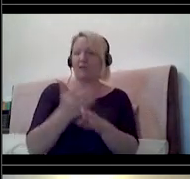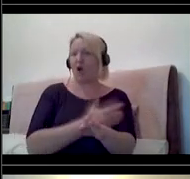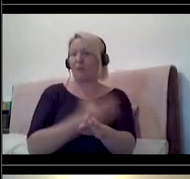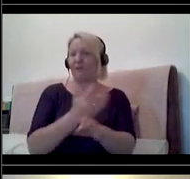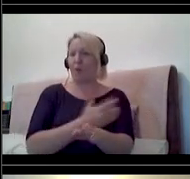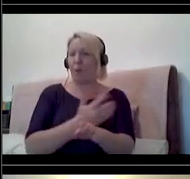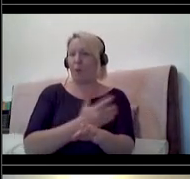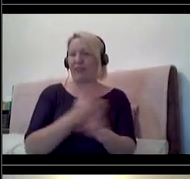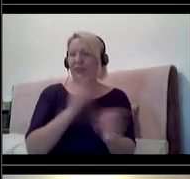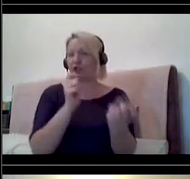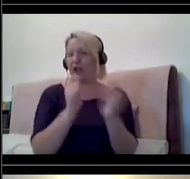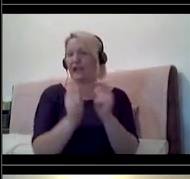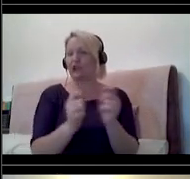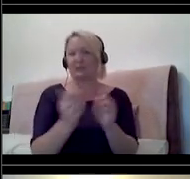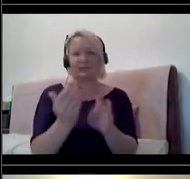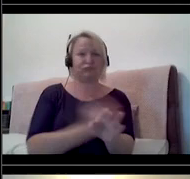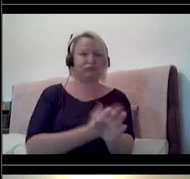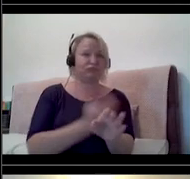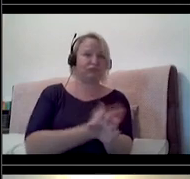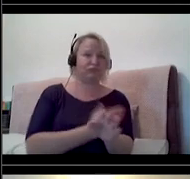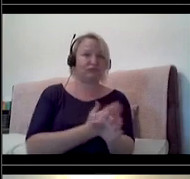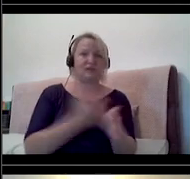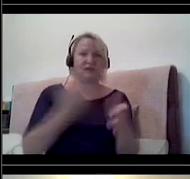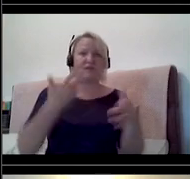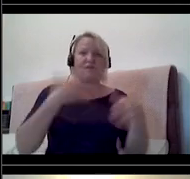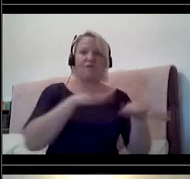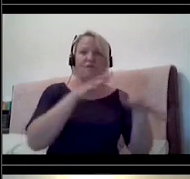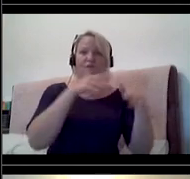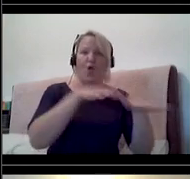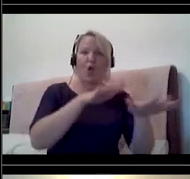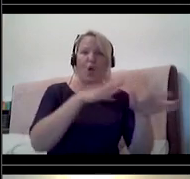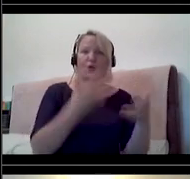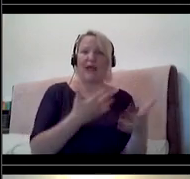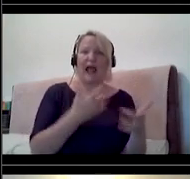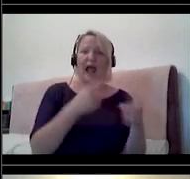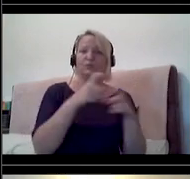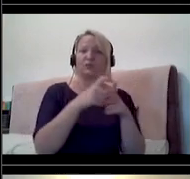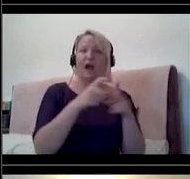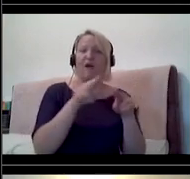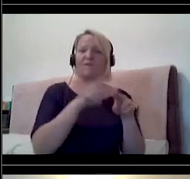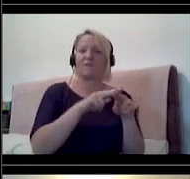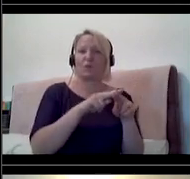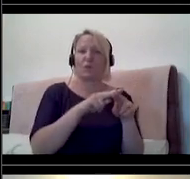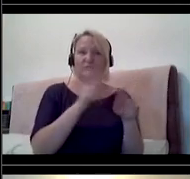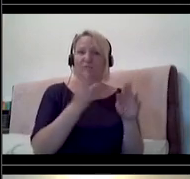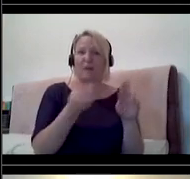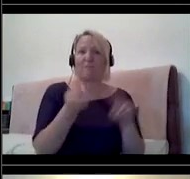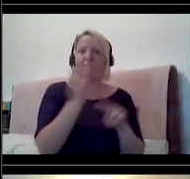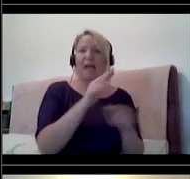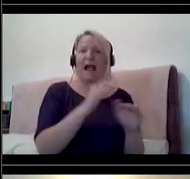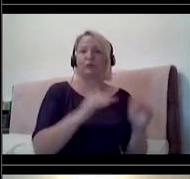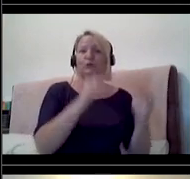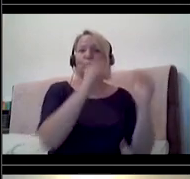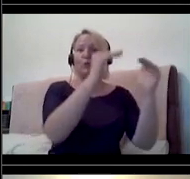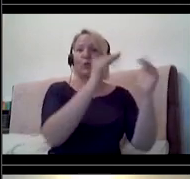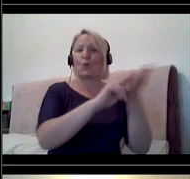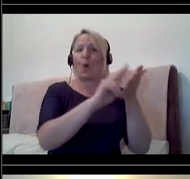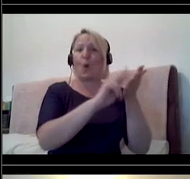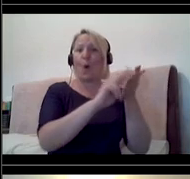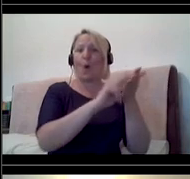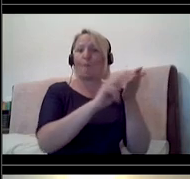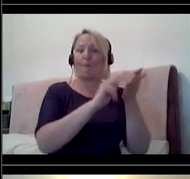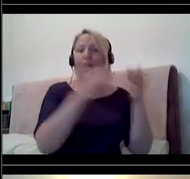regulations, the flows on the Dartford Crossing returned up to normal. And in fact, in